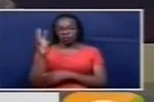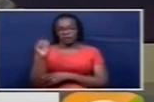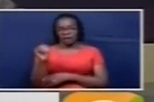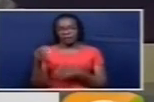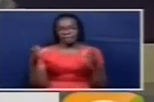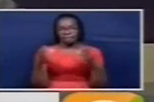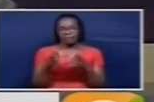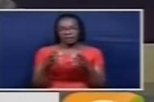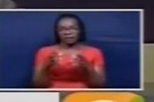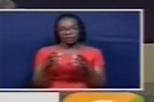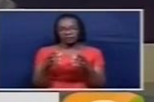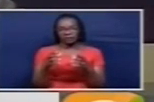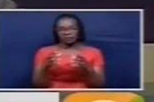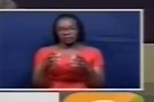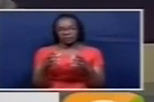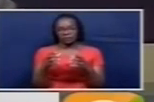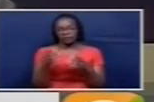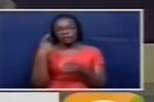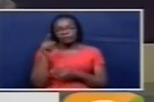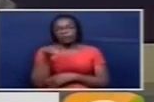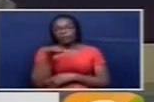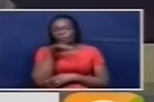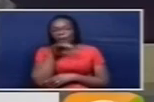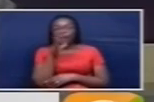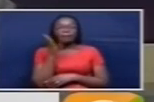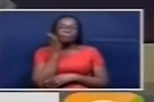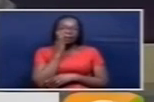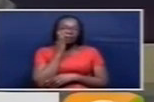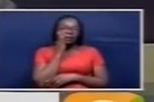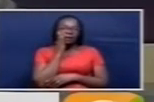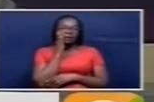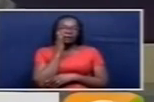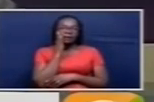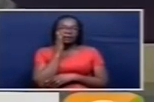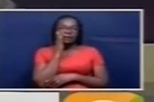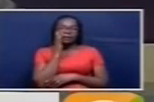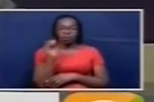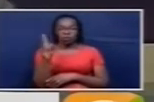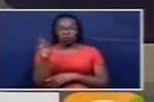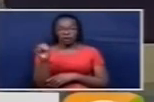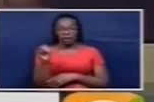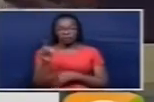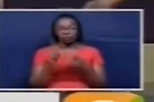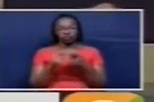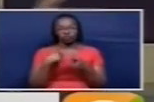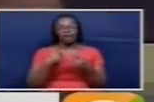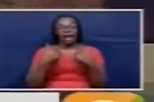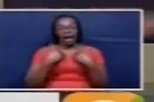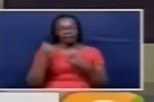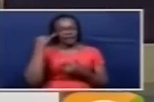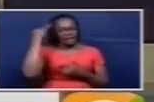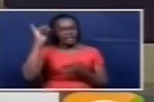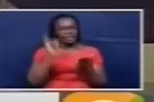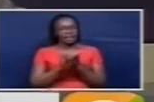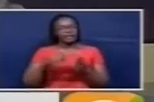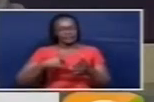party cha baba na mama. Hiyo ndio party cha kipekee. ODM party to me has the ideologies that I resonate